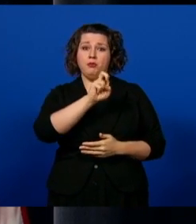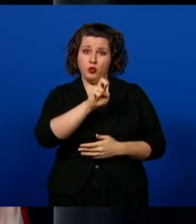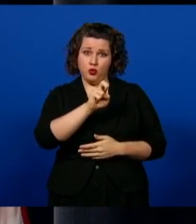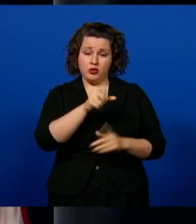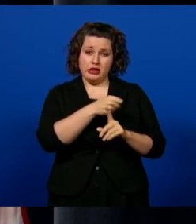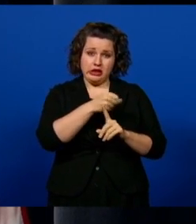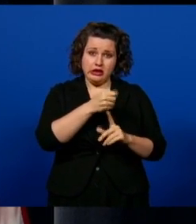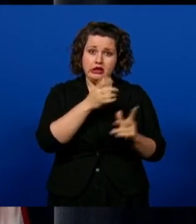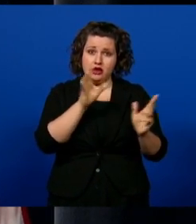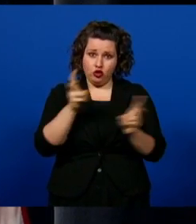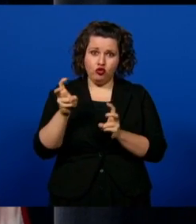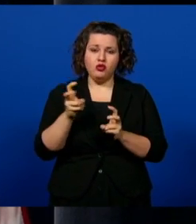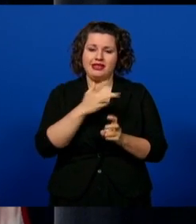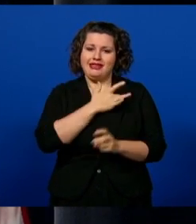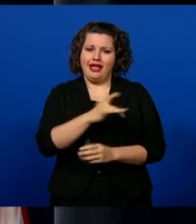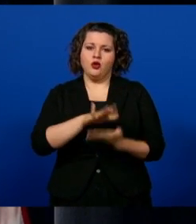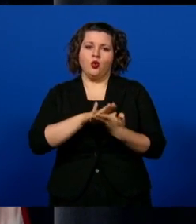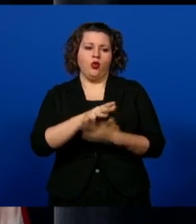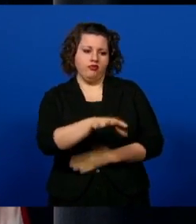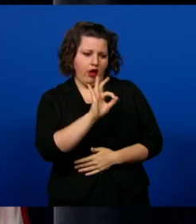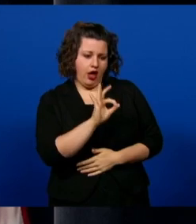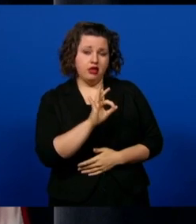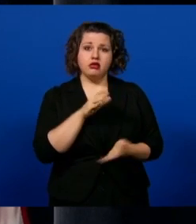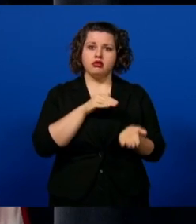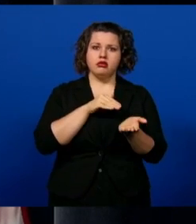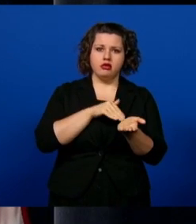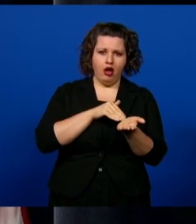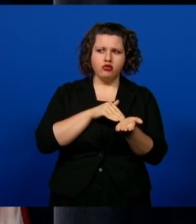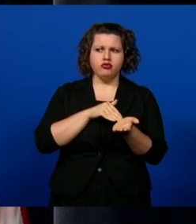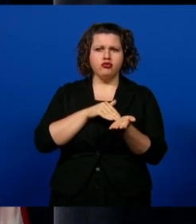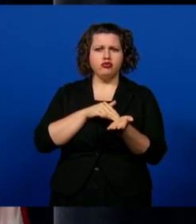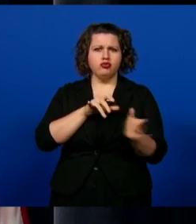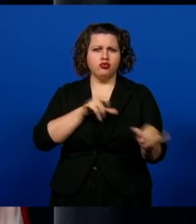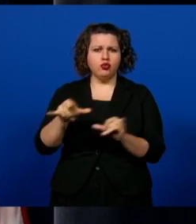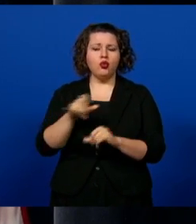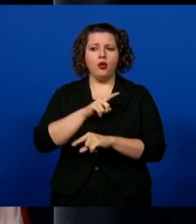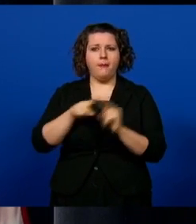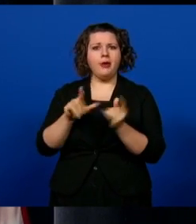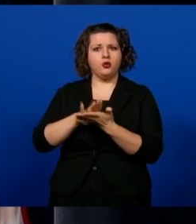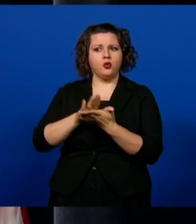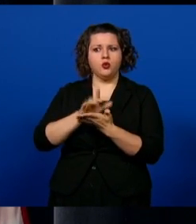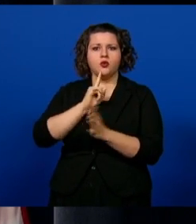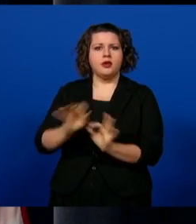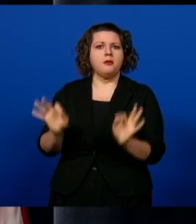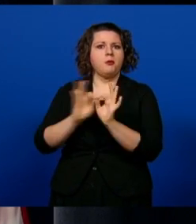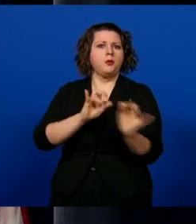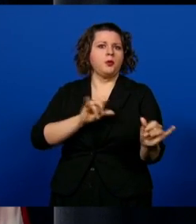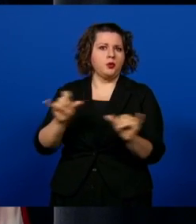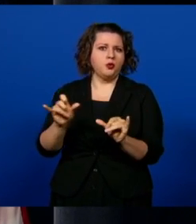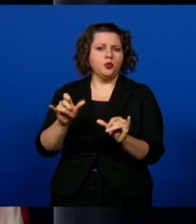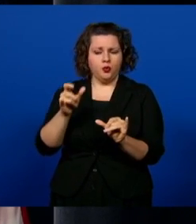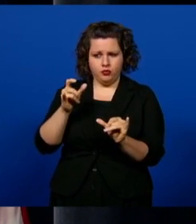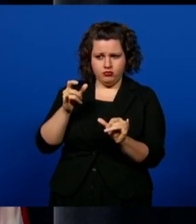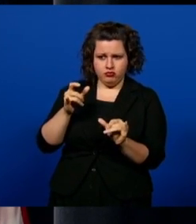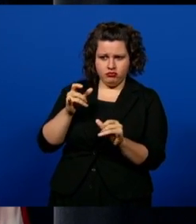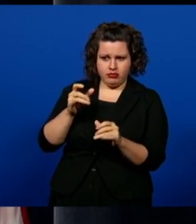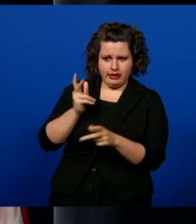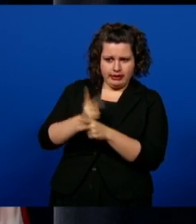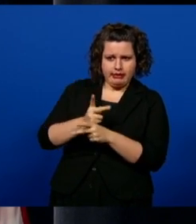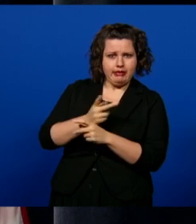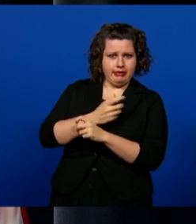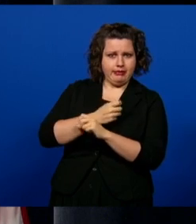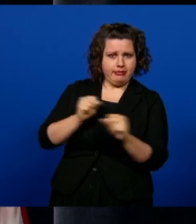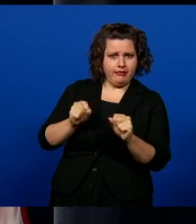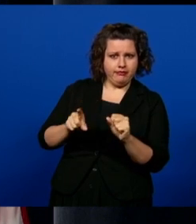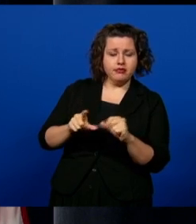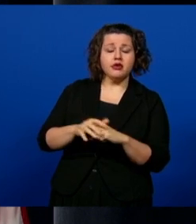reported at schools. Doctors do that, but schools play an important role in making sure kids stay safe. And when we don't see them, it's very